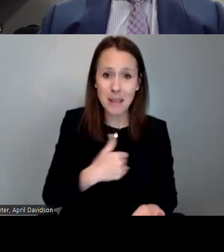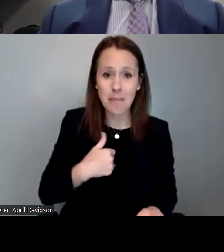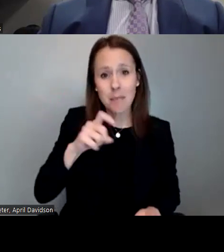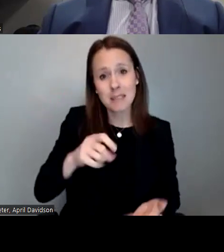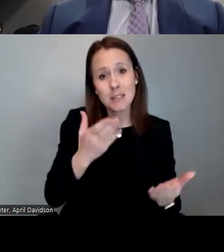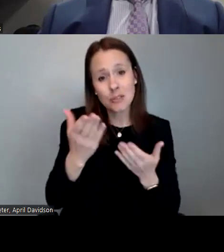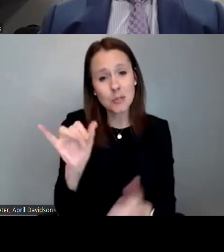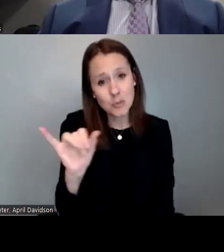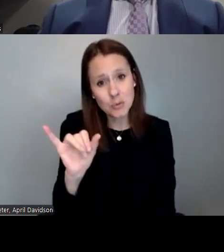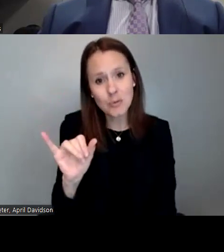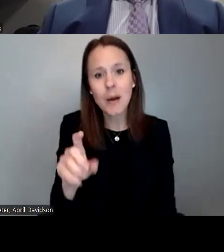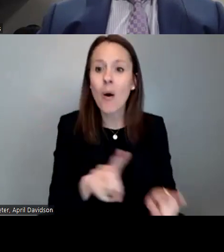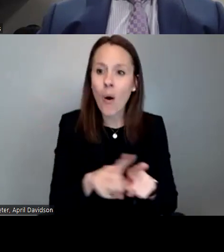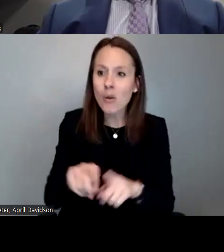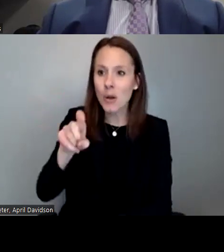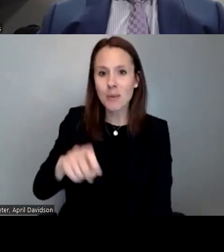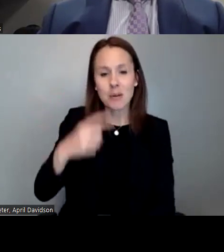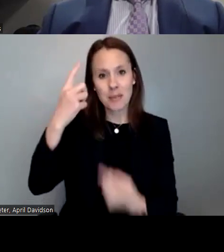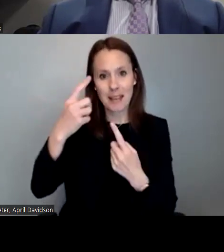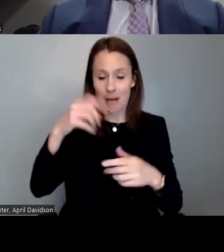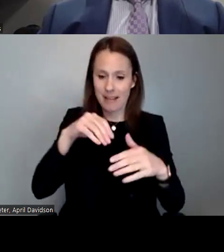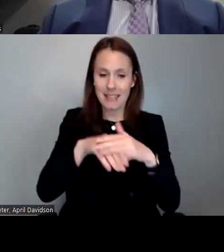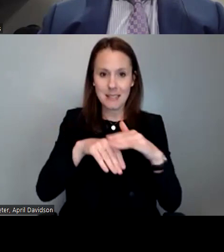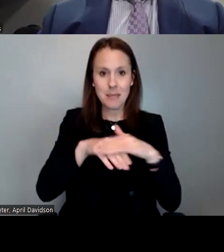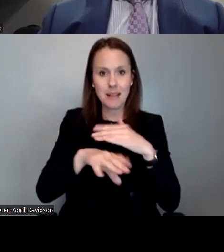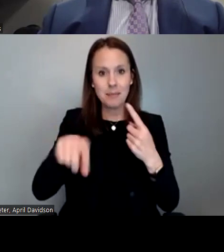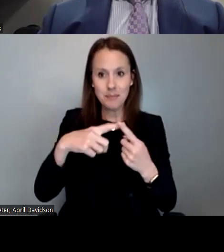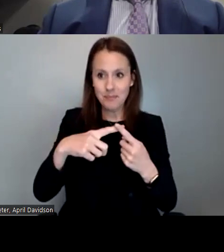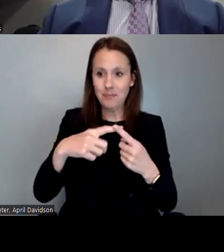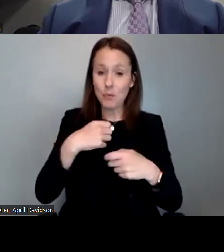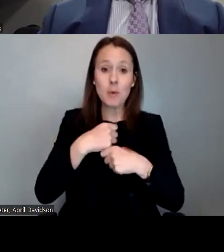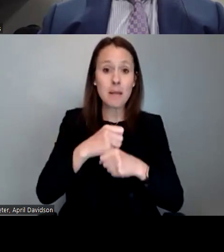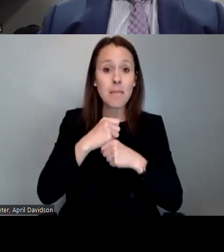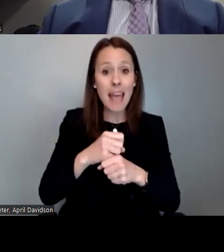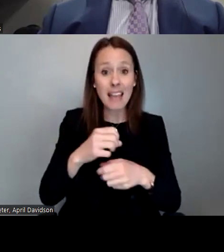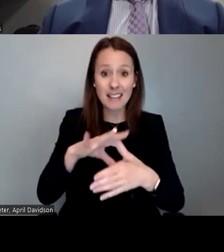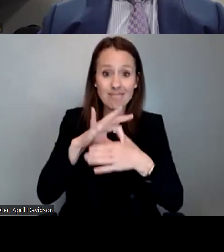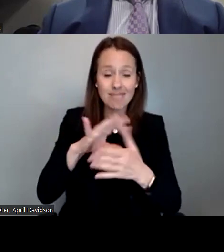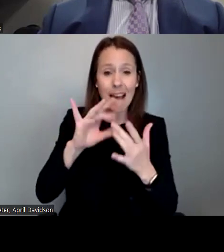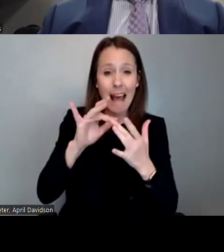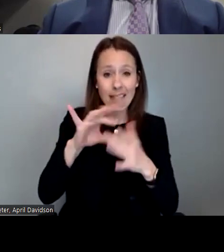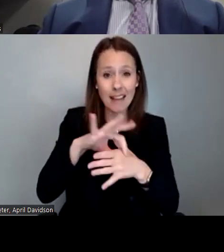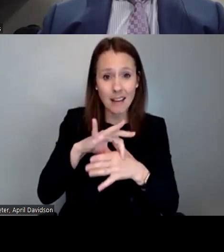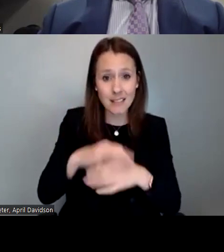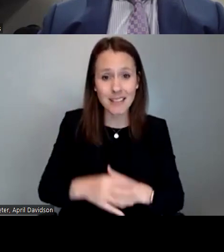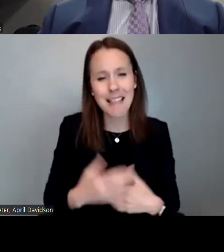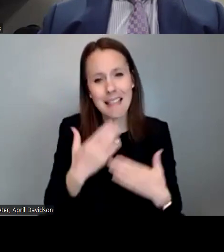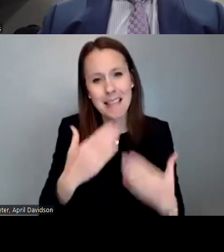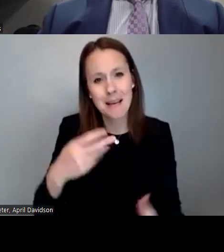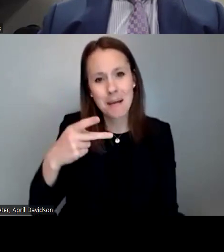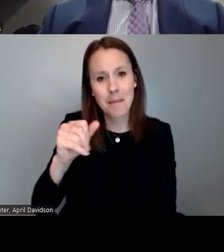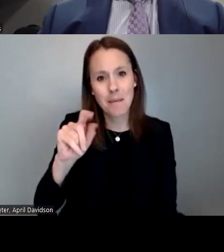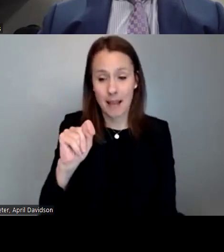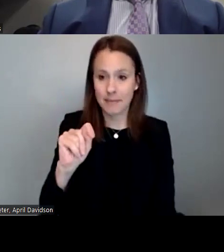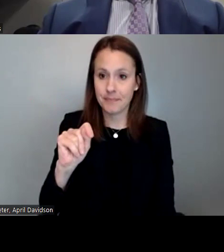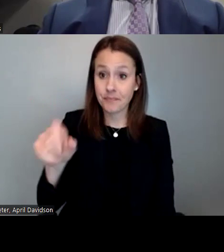well. Also, we need to be mindful of accessibility when we are creating digital content. So thank you for that, Pat. Would